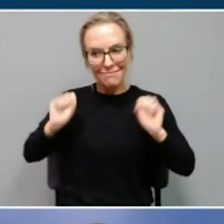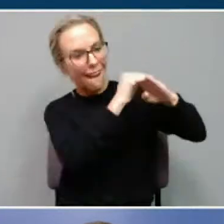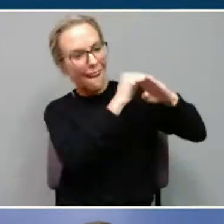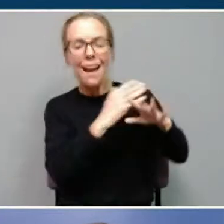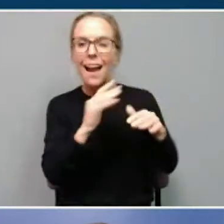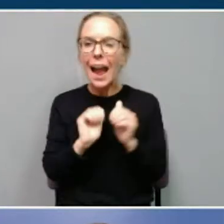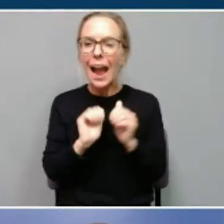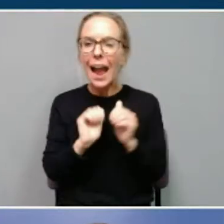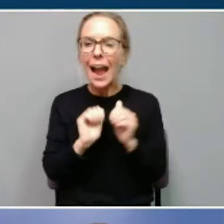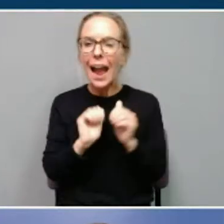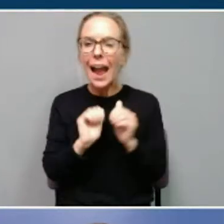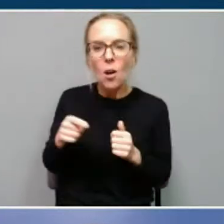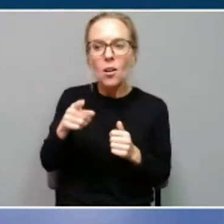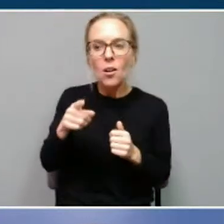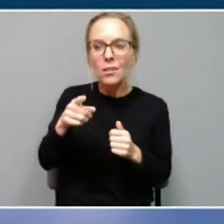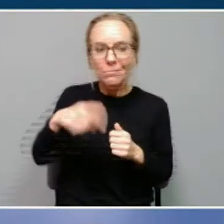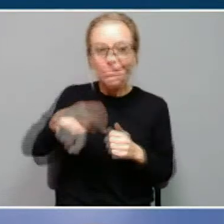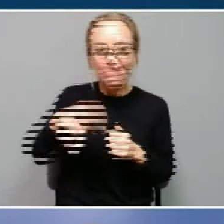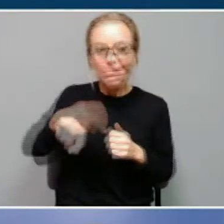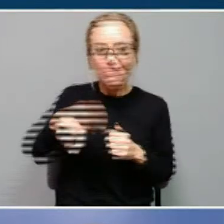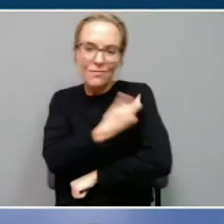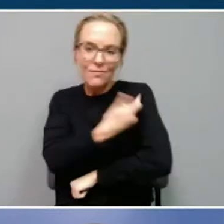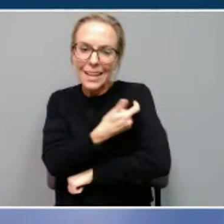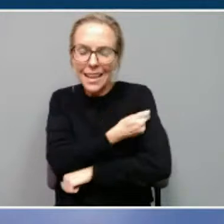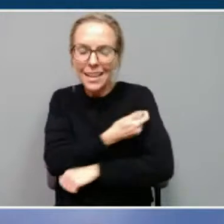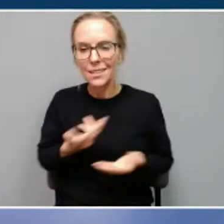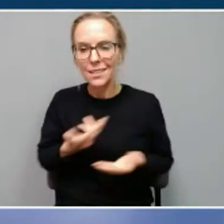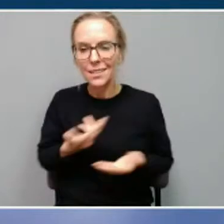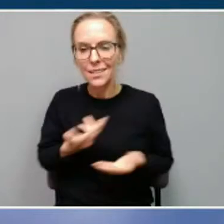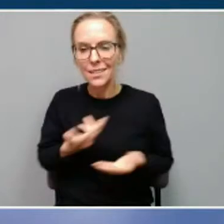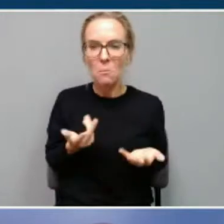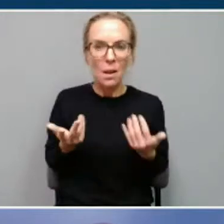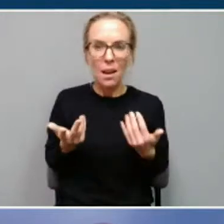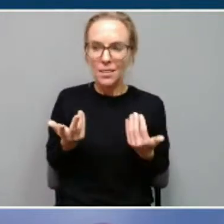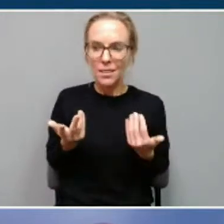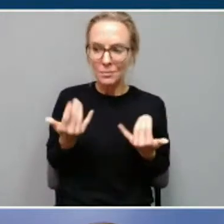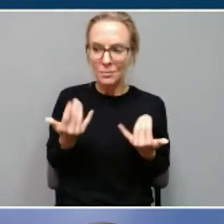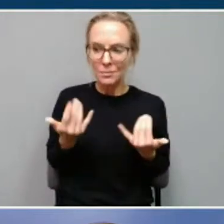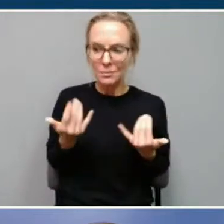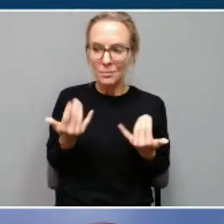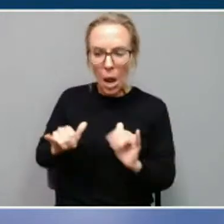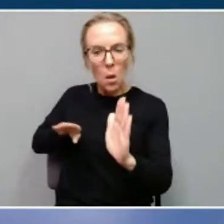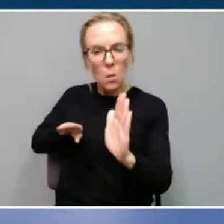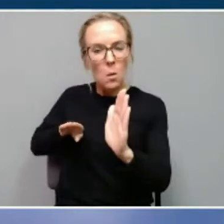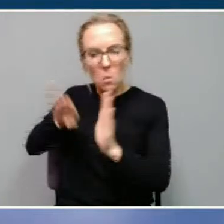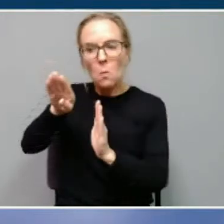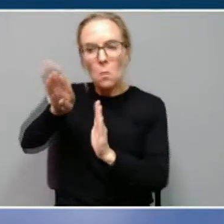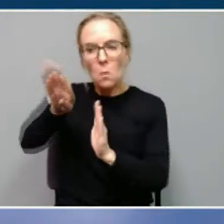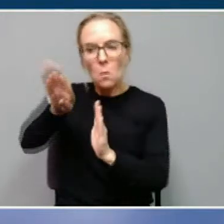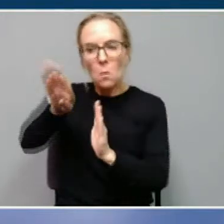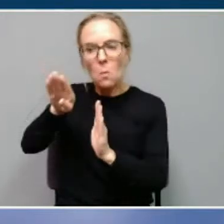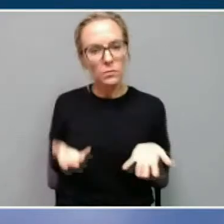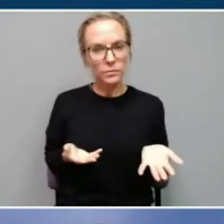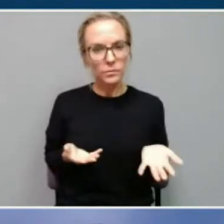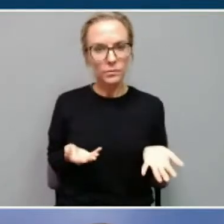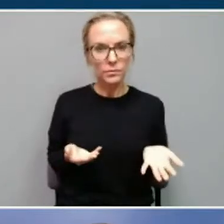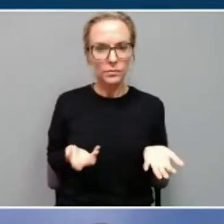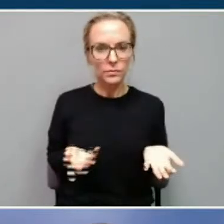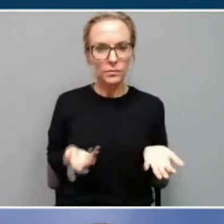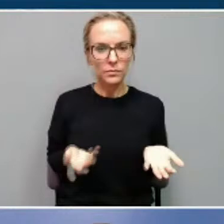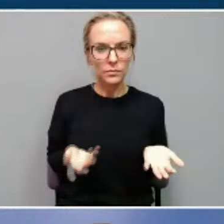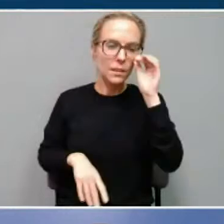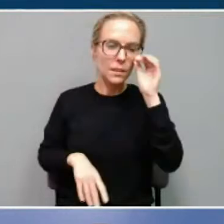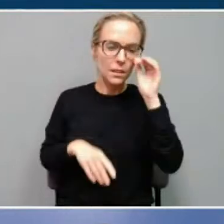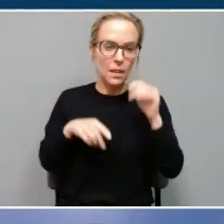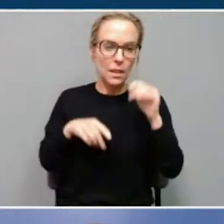vaccinated tomorrow. Yet we are on the most significant surge that we have seen. This tragedy can be